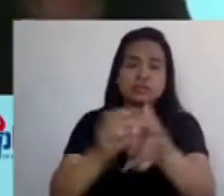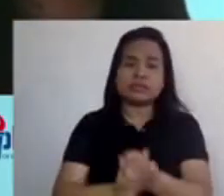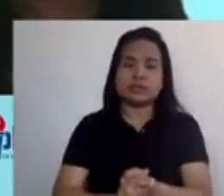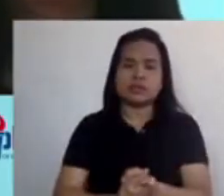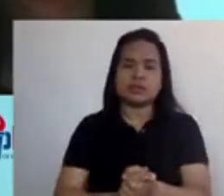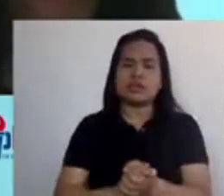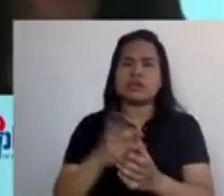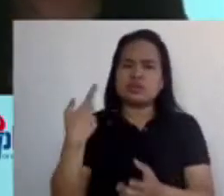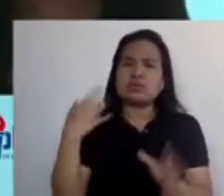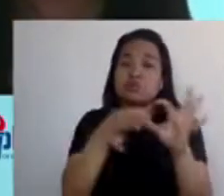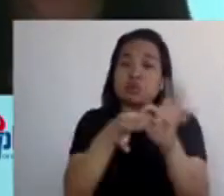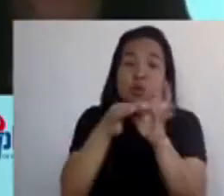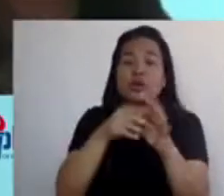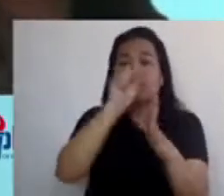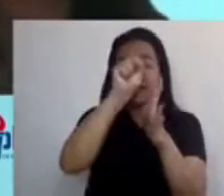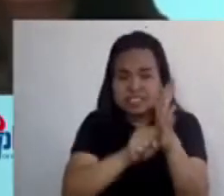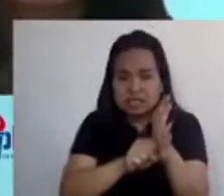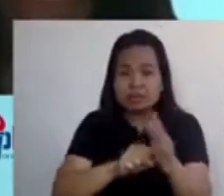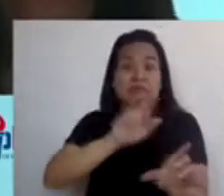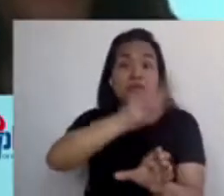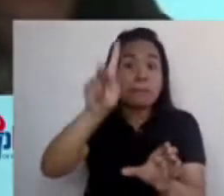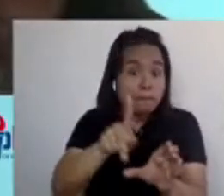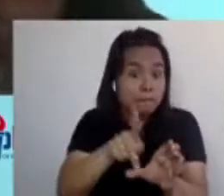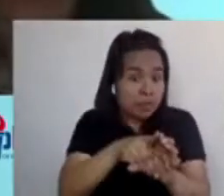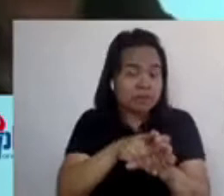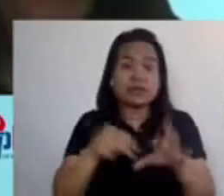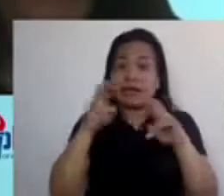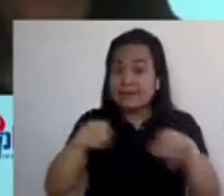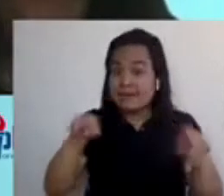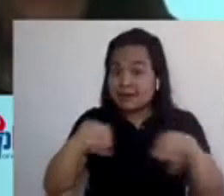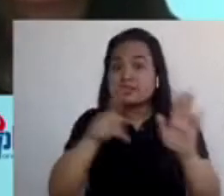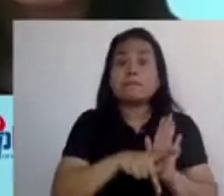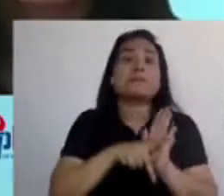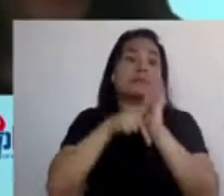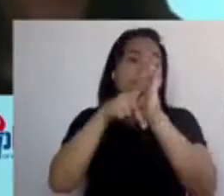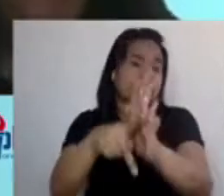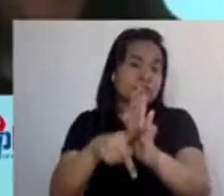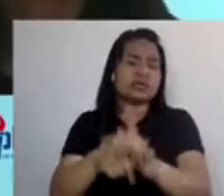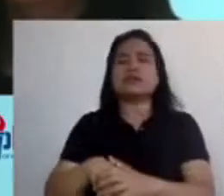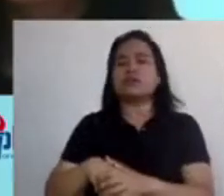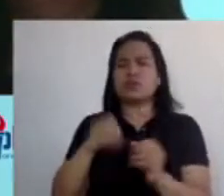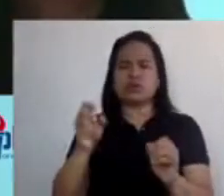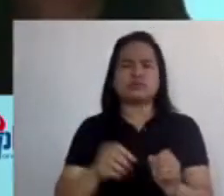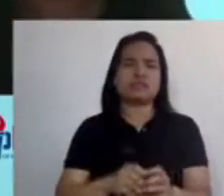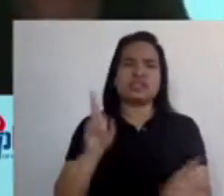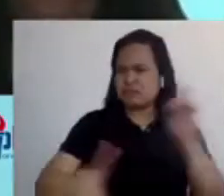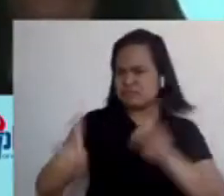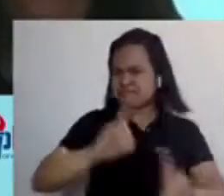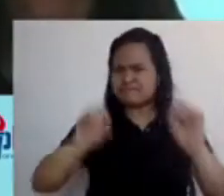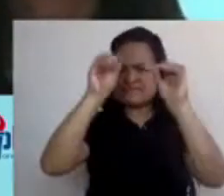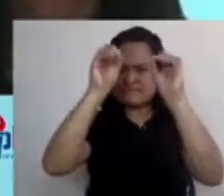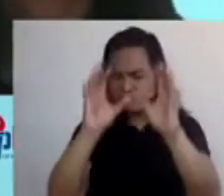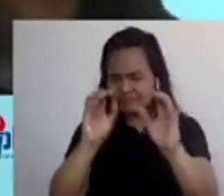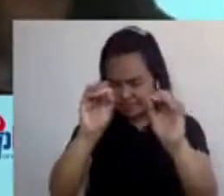you participated as a research presenter in a forum, participation in demonstration teaching, or others that are